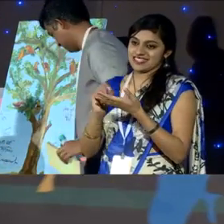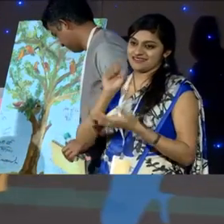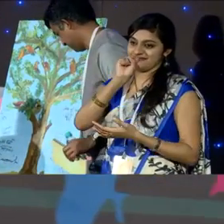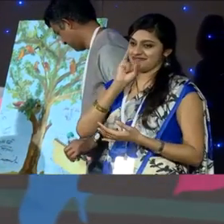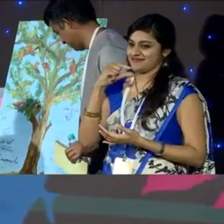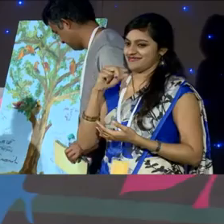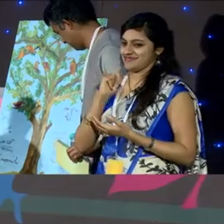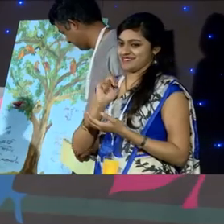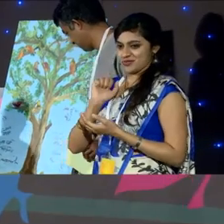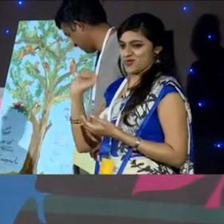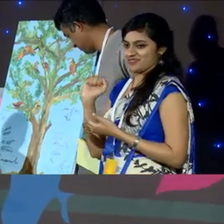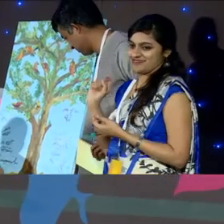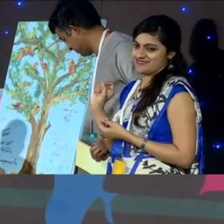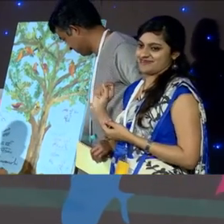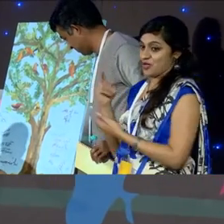So,